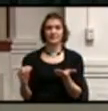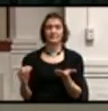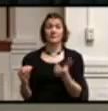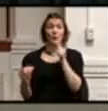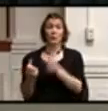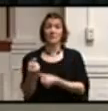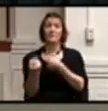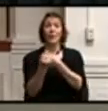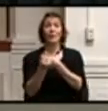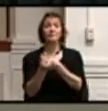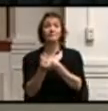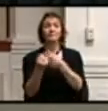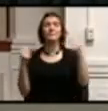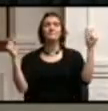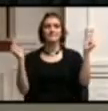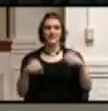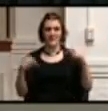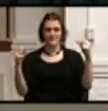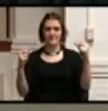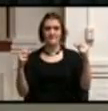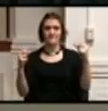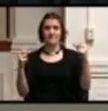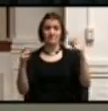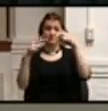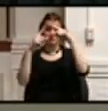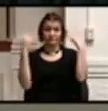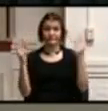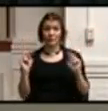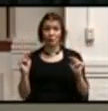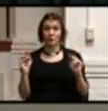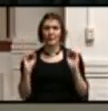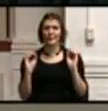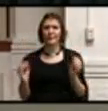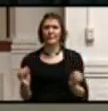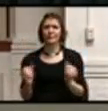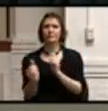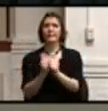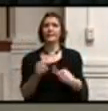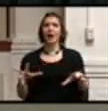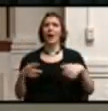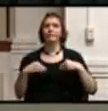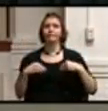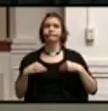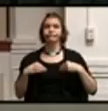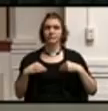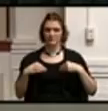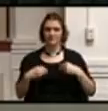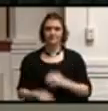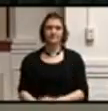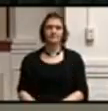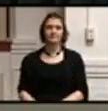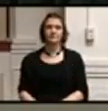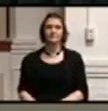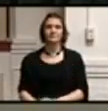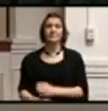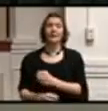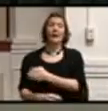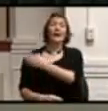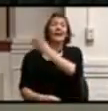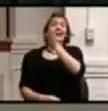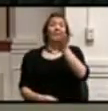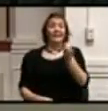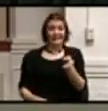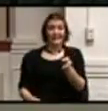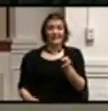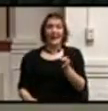Hearing none, all those in favor, please say aye. Aye. Aye. Aye. Anybody opposed or abstaining? That carries 5-0. Next item on